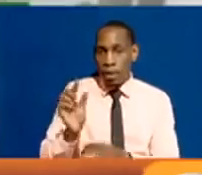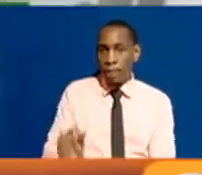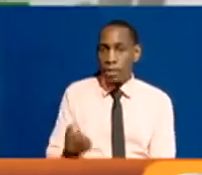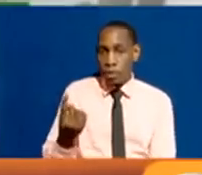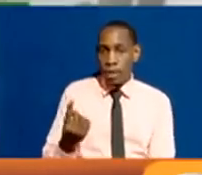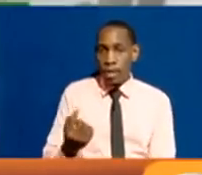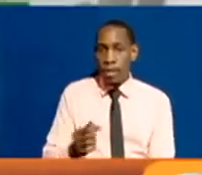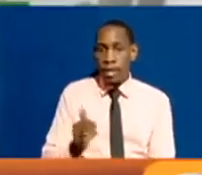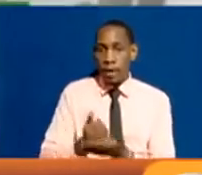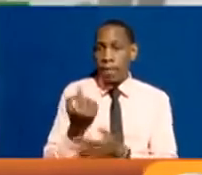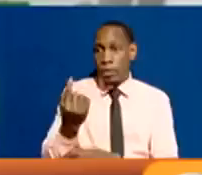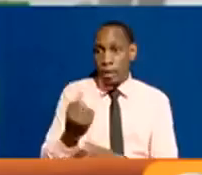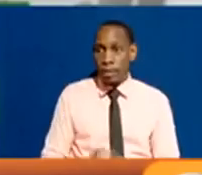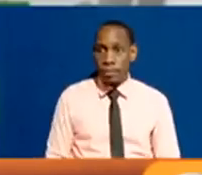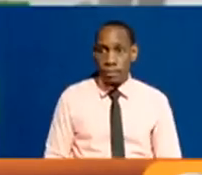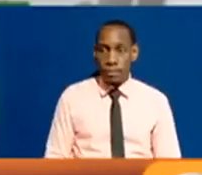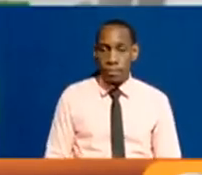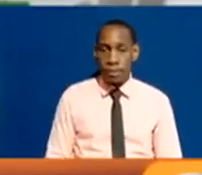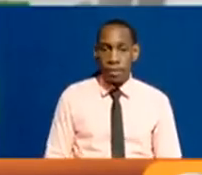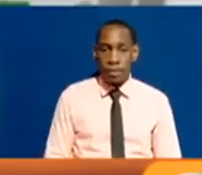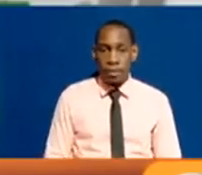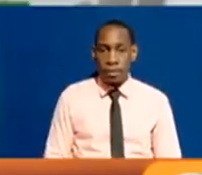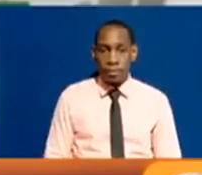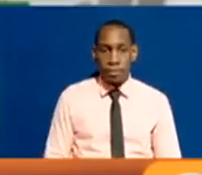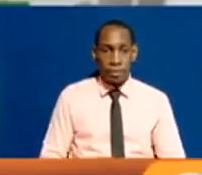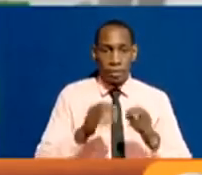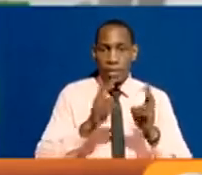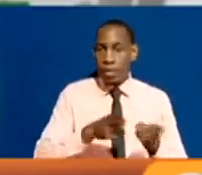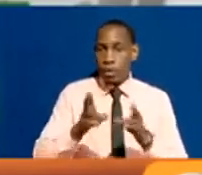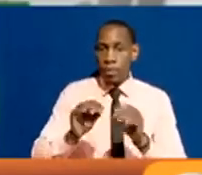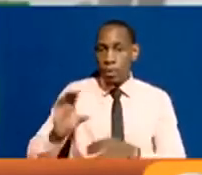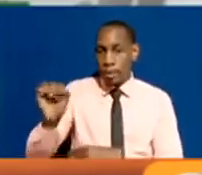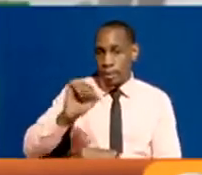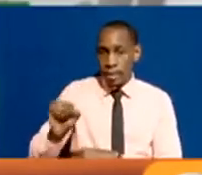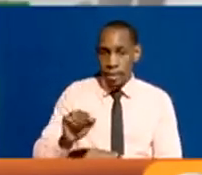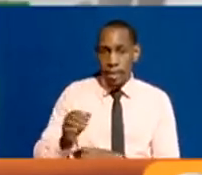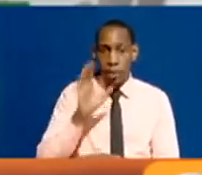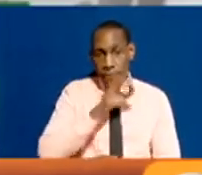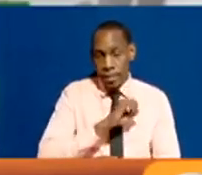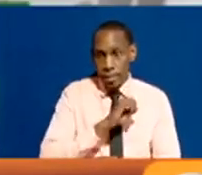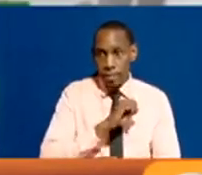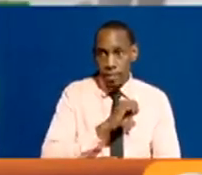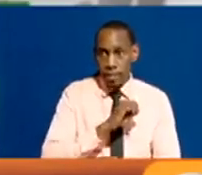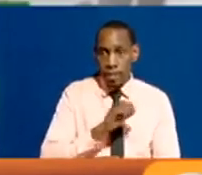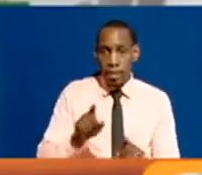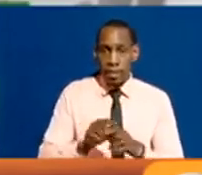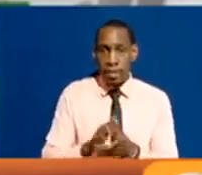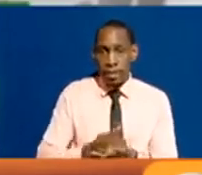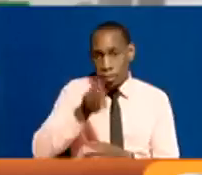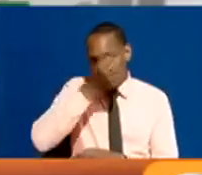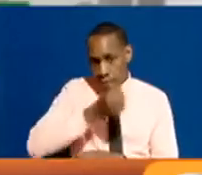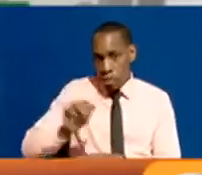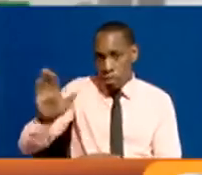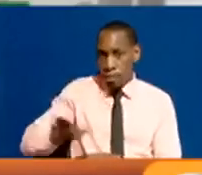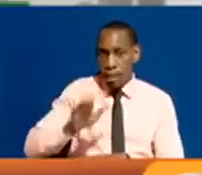and office. It wasn't unusual, for example, for cabinet secretaries to skip or altogether defy